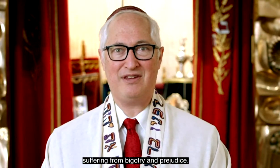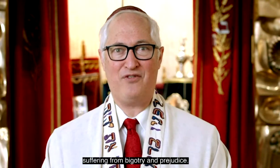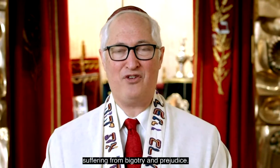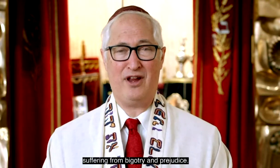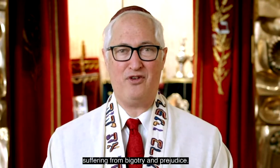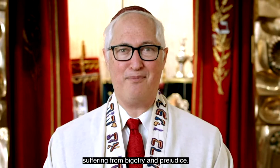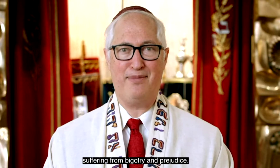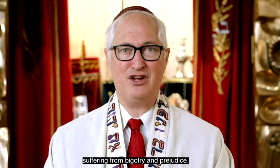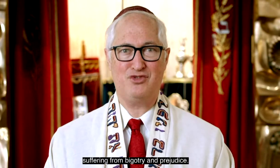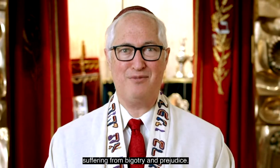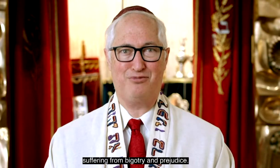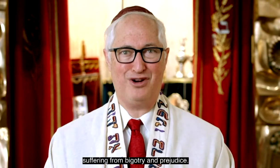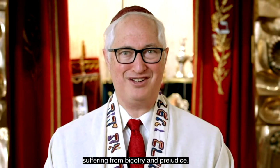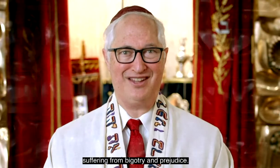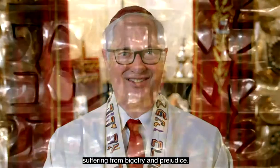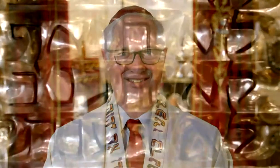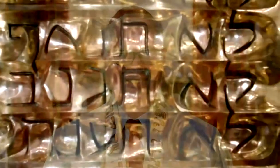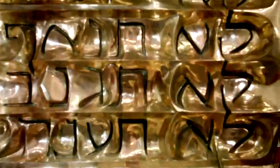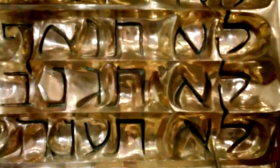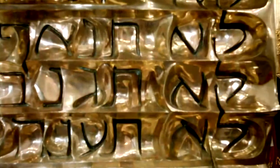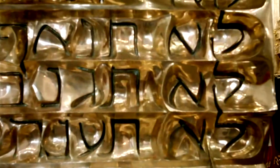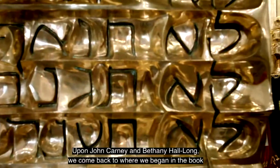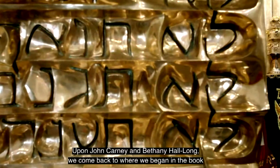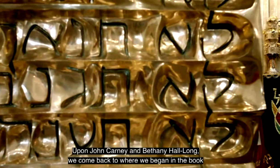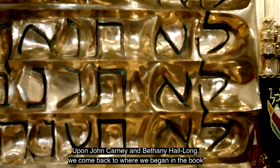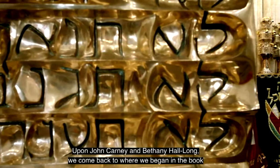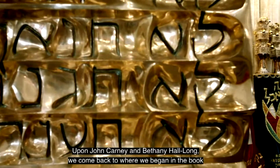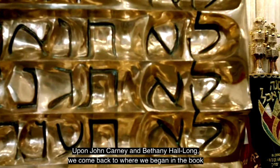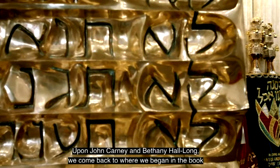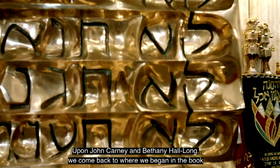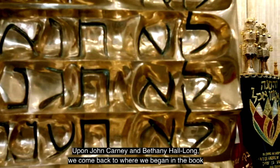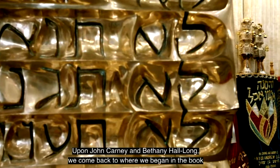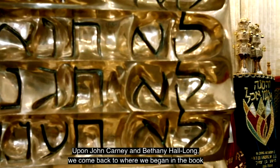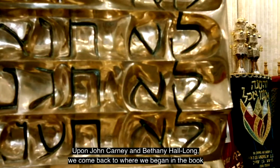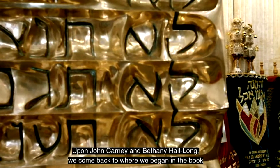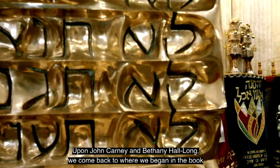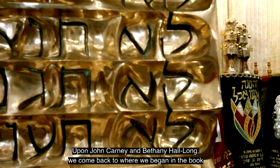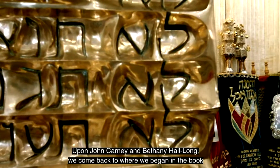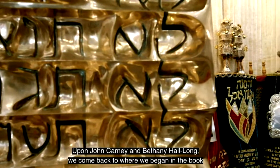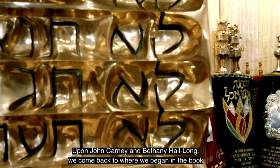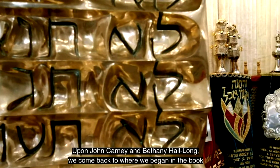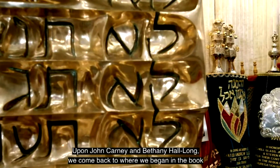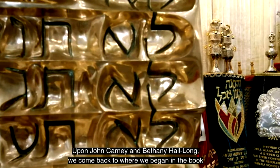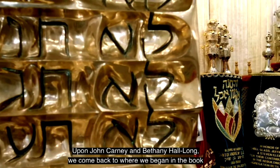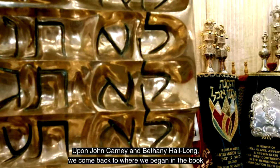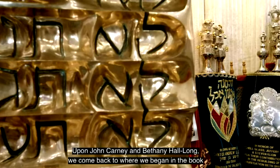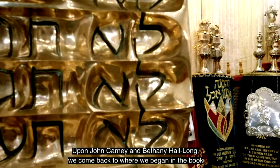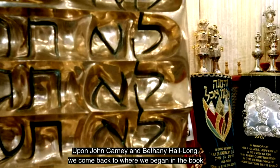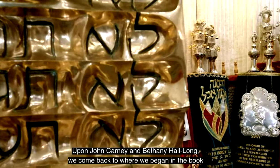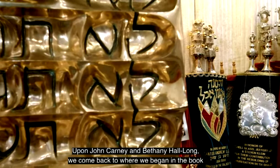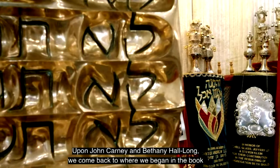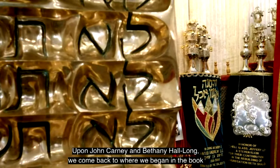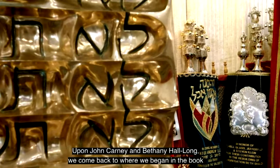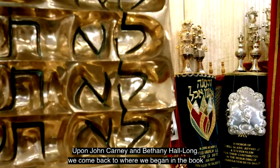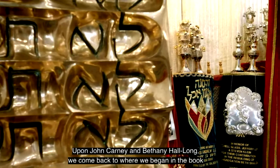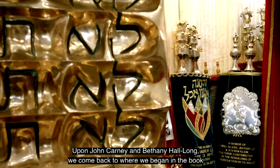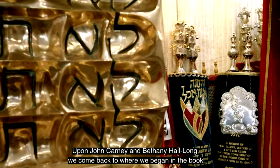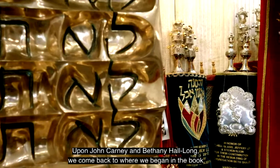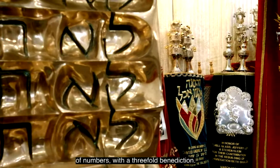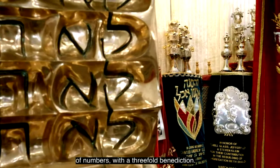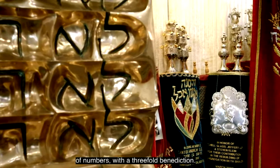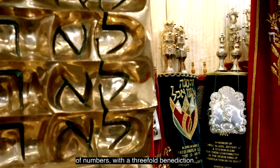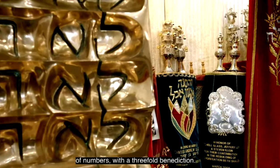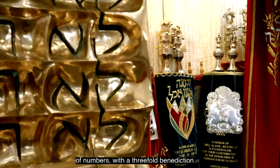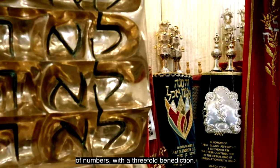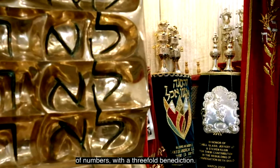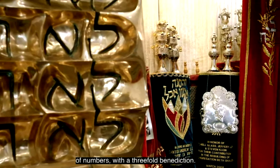who are suffering from bigotry and prejudice. Upon John Carney and Bethany Hall Long, we come back to where we began in the book